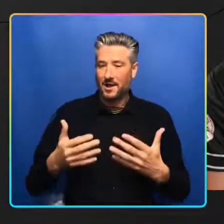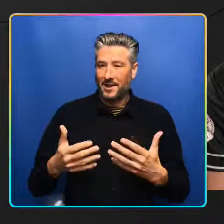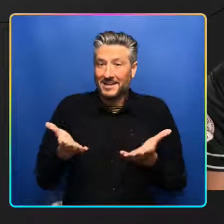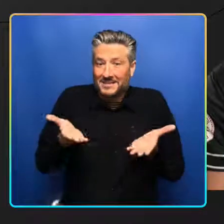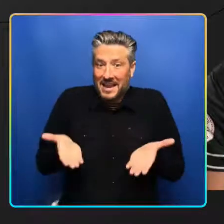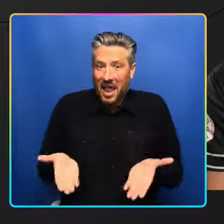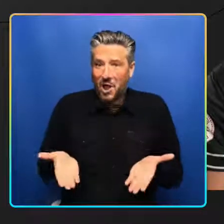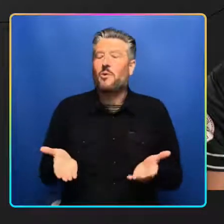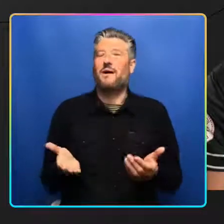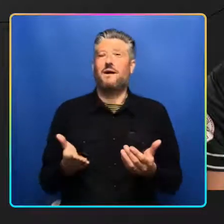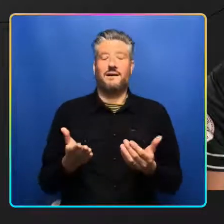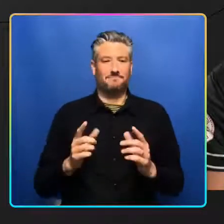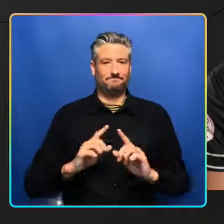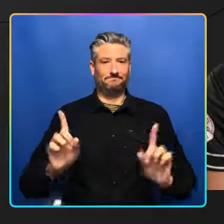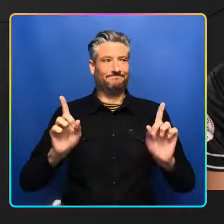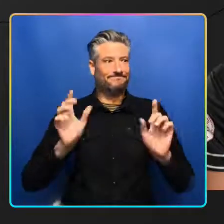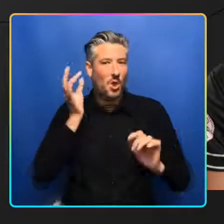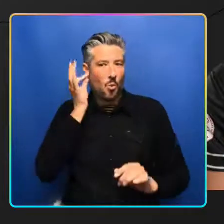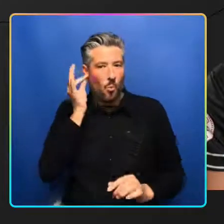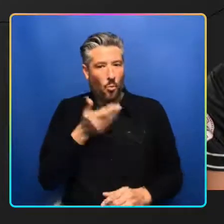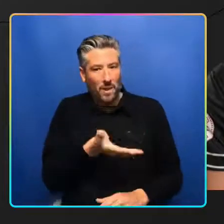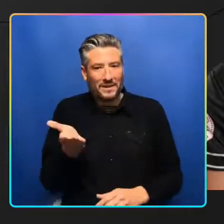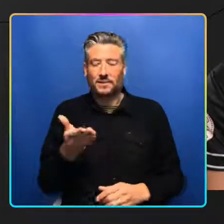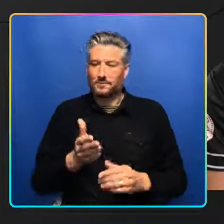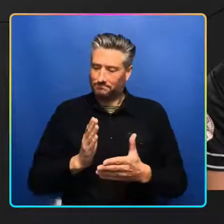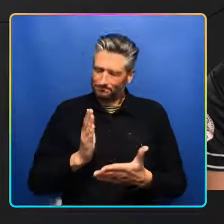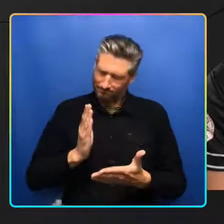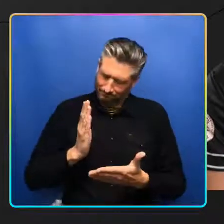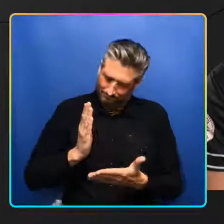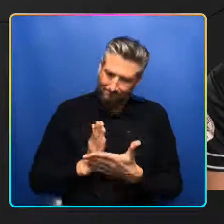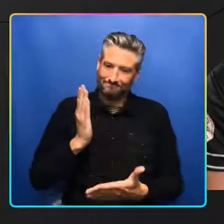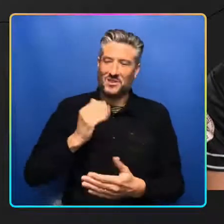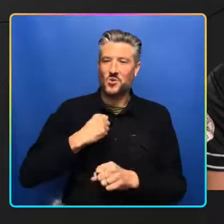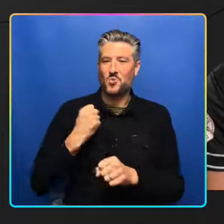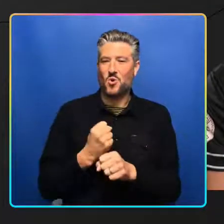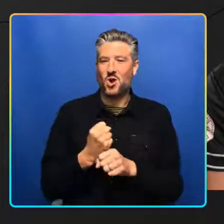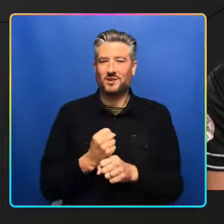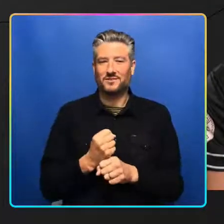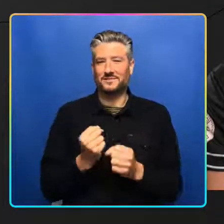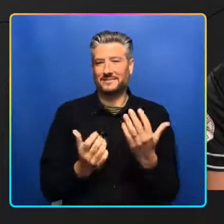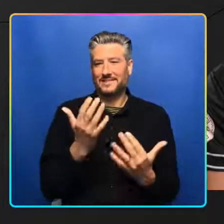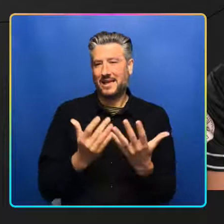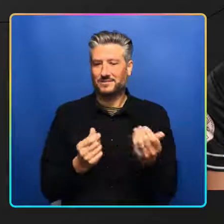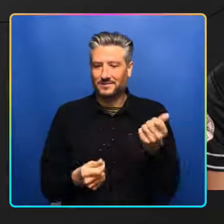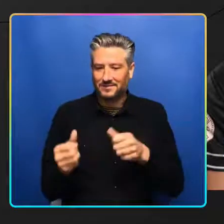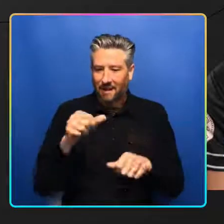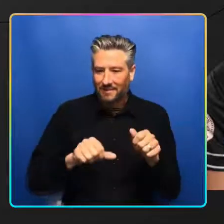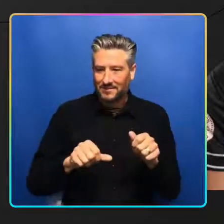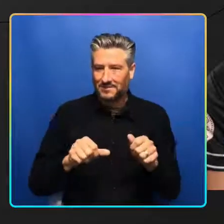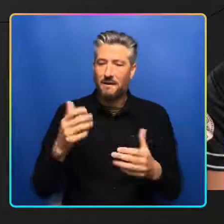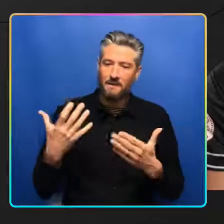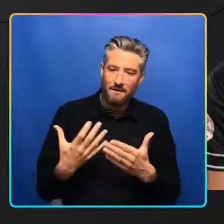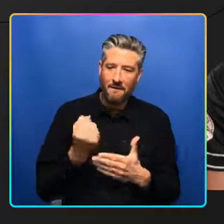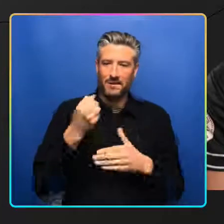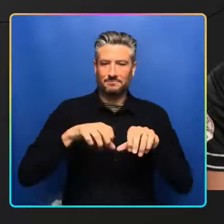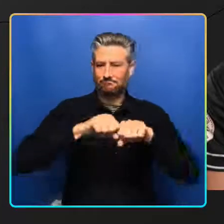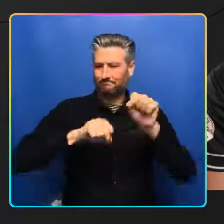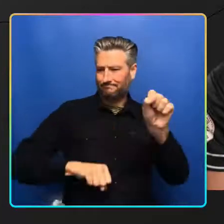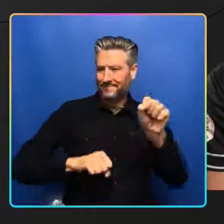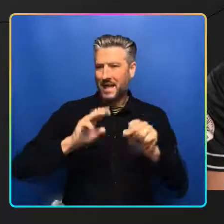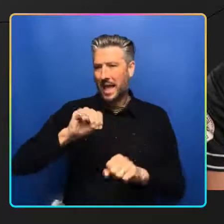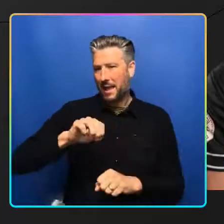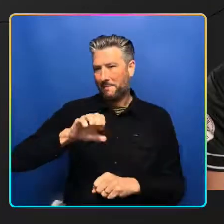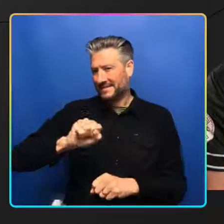They started their masters. They stopped their work and they say, okay, I want to become a data scientist. I got passionate about